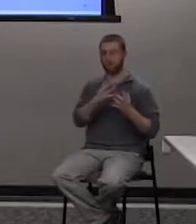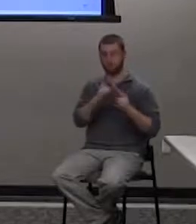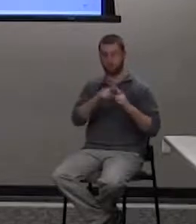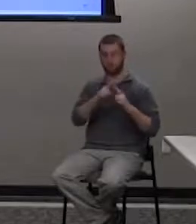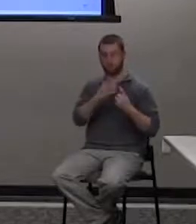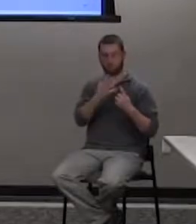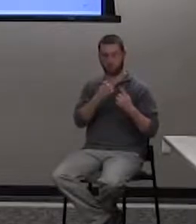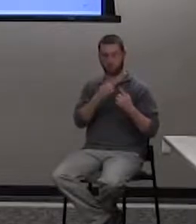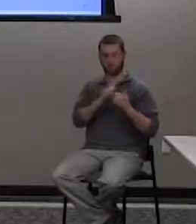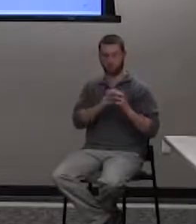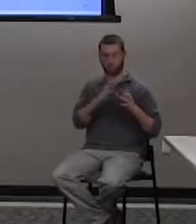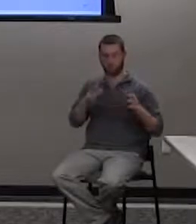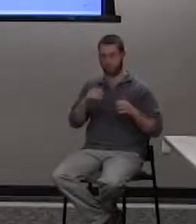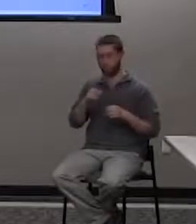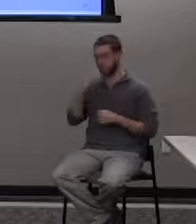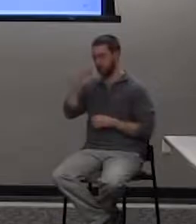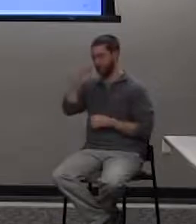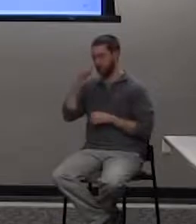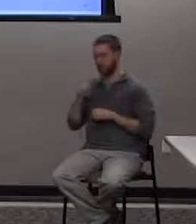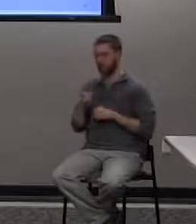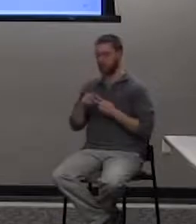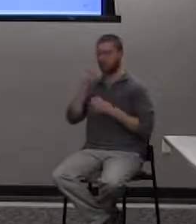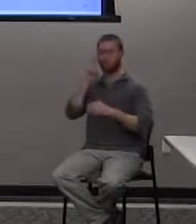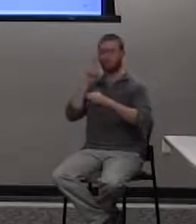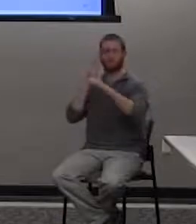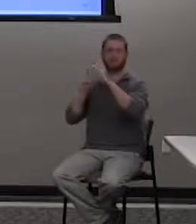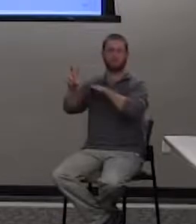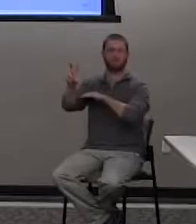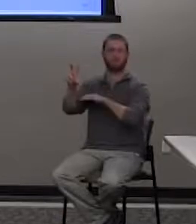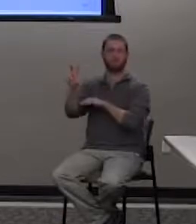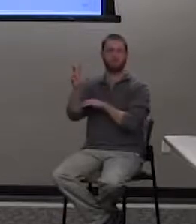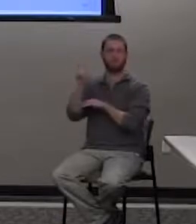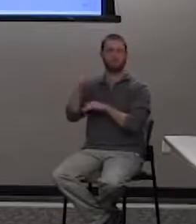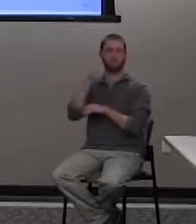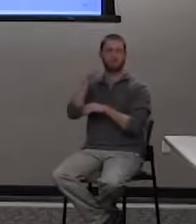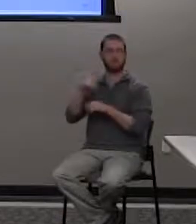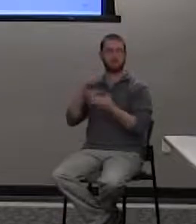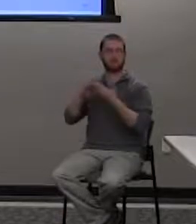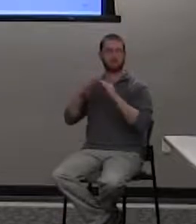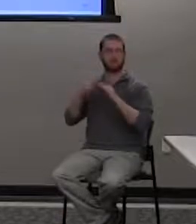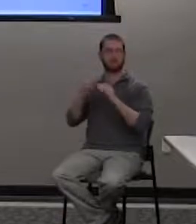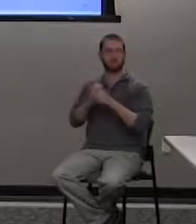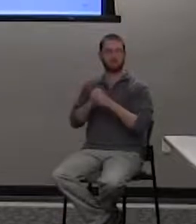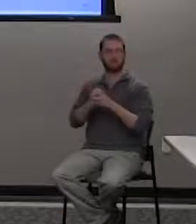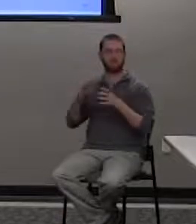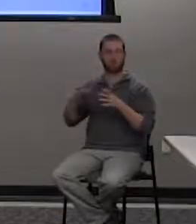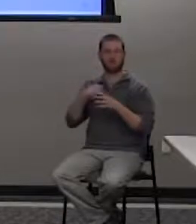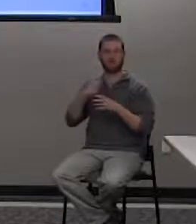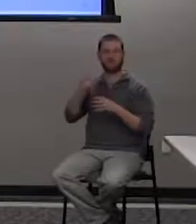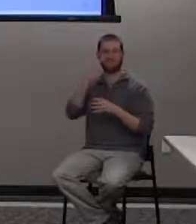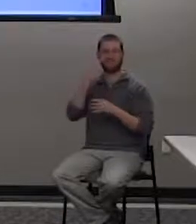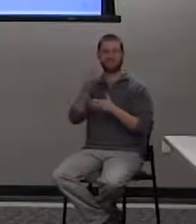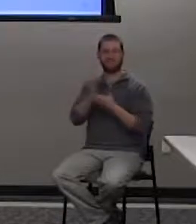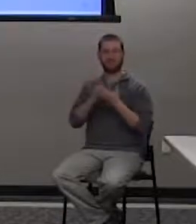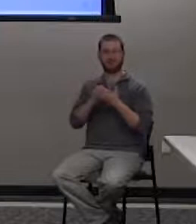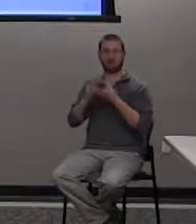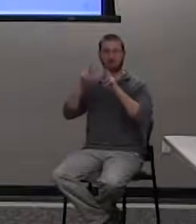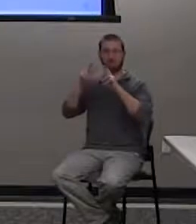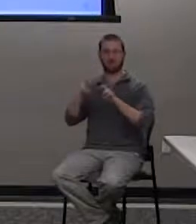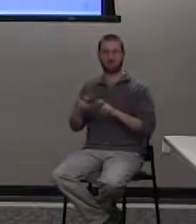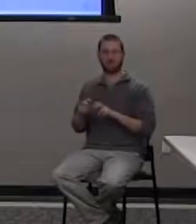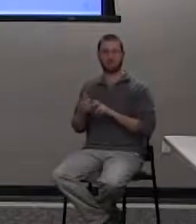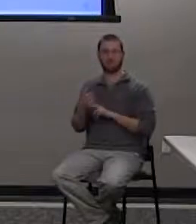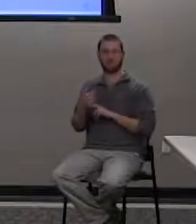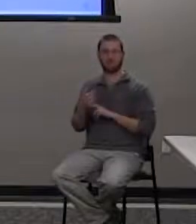two, do you think in projections that you see this community growing? Because I see some surveys that do